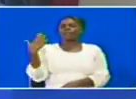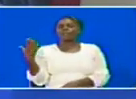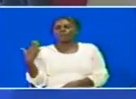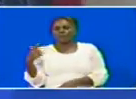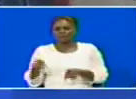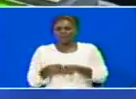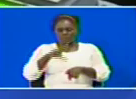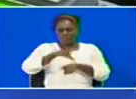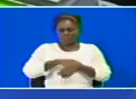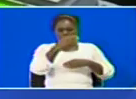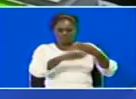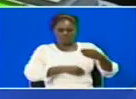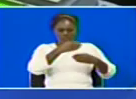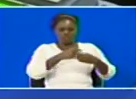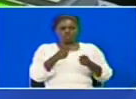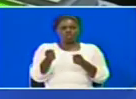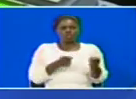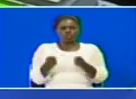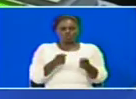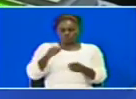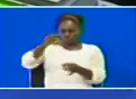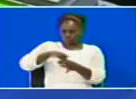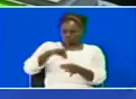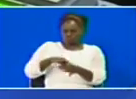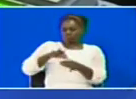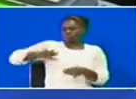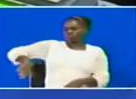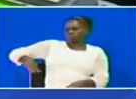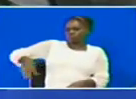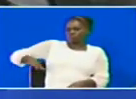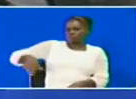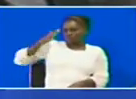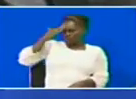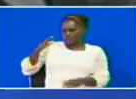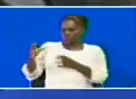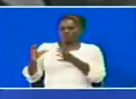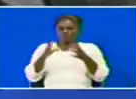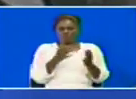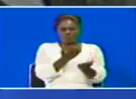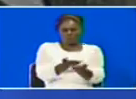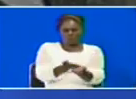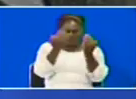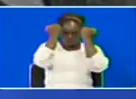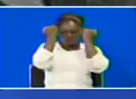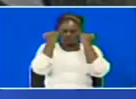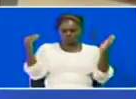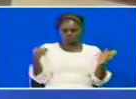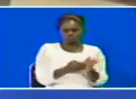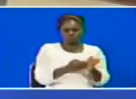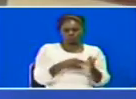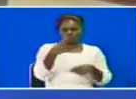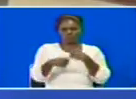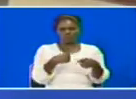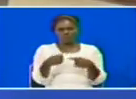and procurement of equipment to manage the integrated election system have been delayed after interested parties petitioned the courts to block the process.